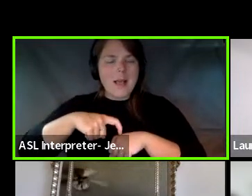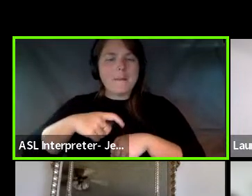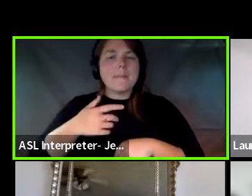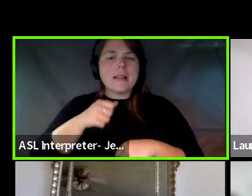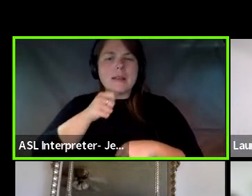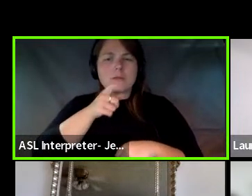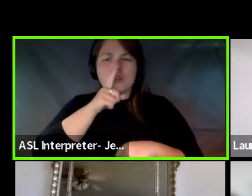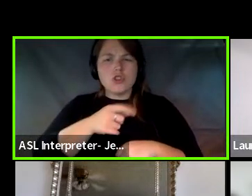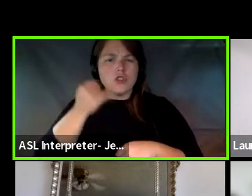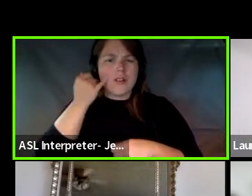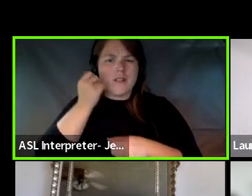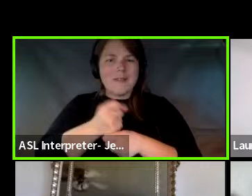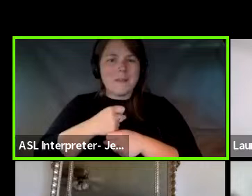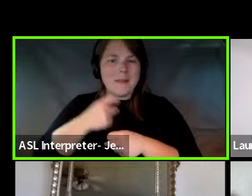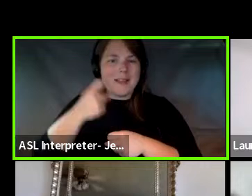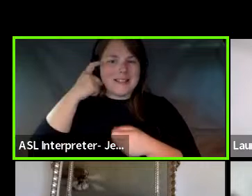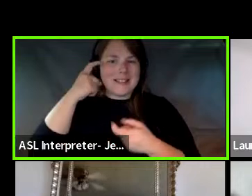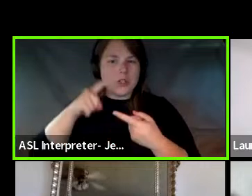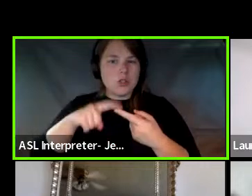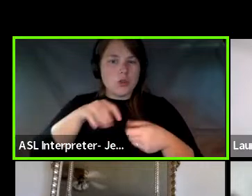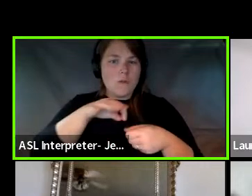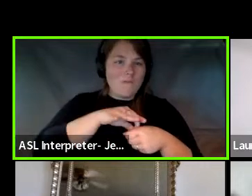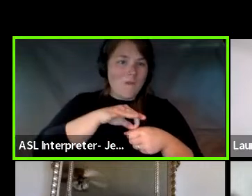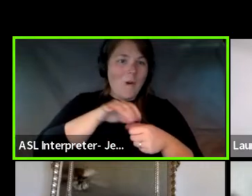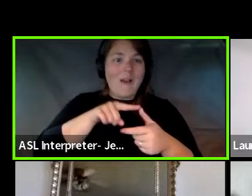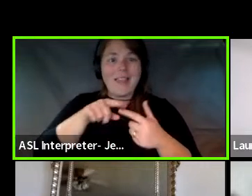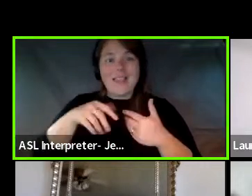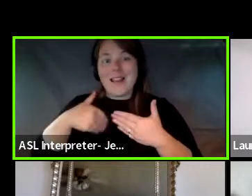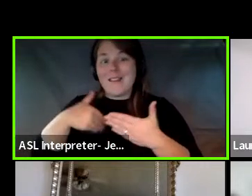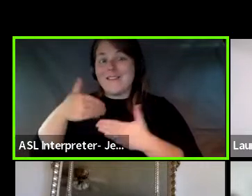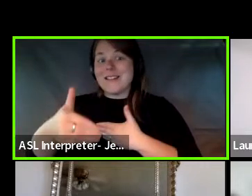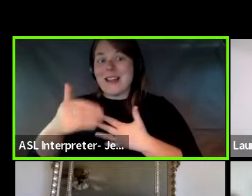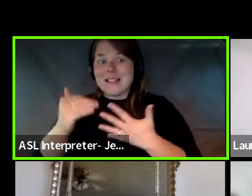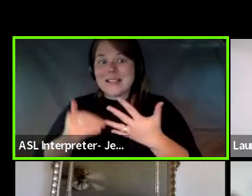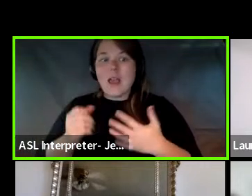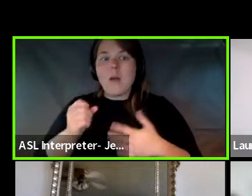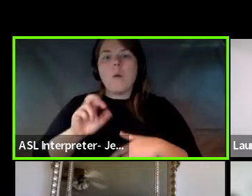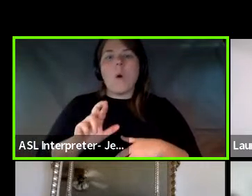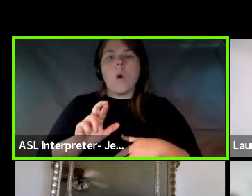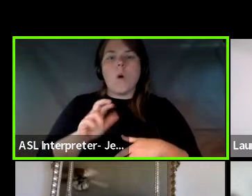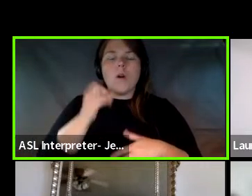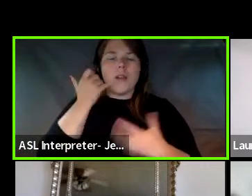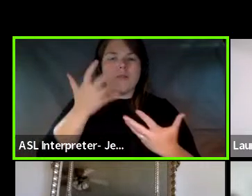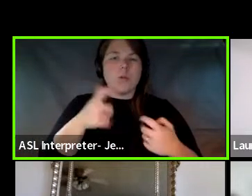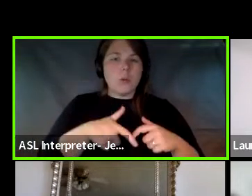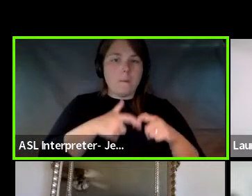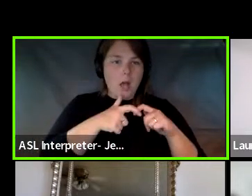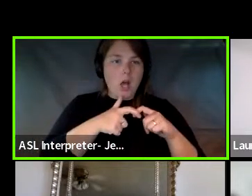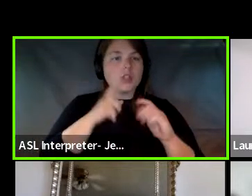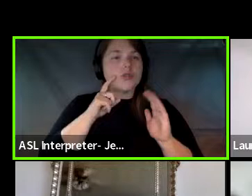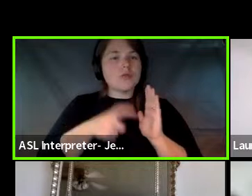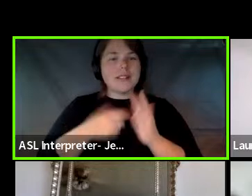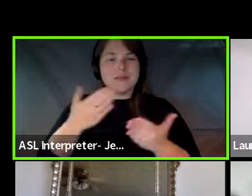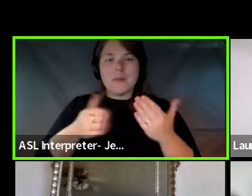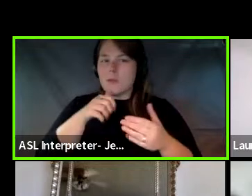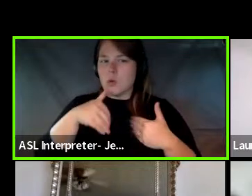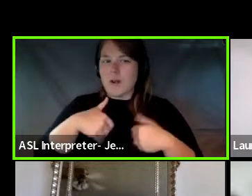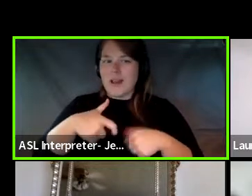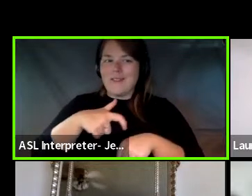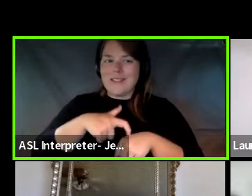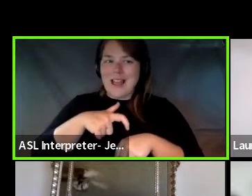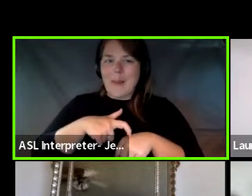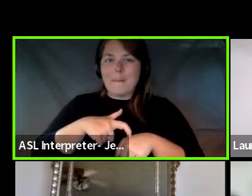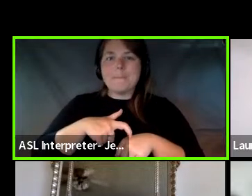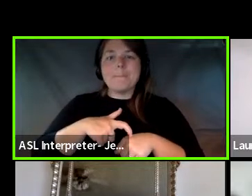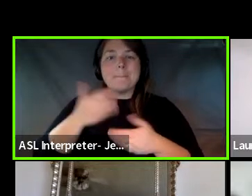sense to vote, but then have that next step, or if it makes sense to just pause, recognizing that we might not have time. It might be